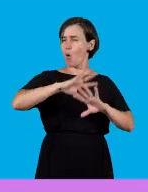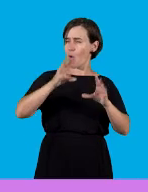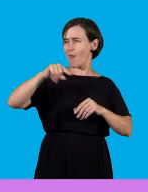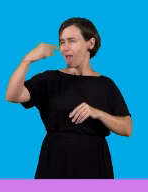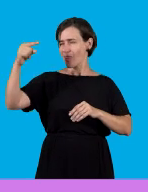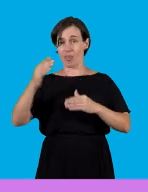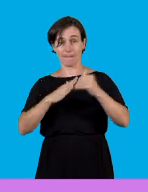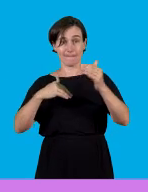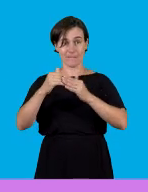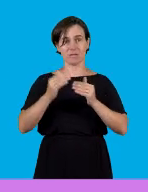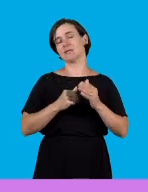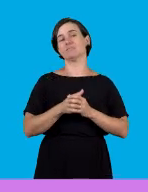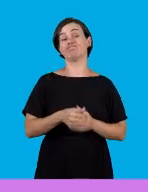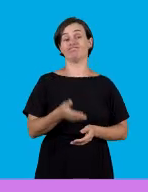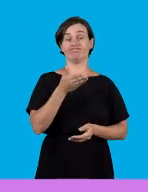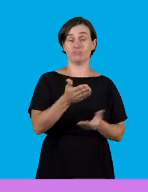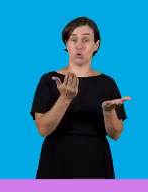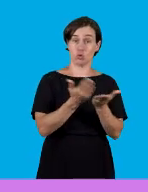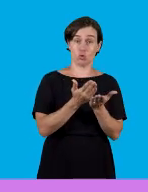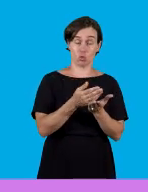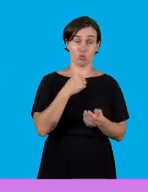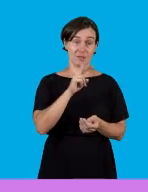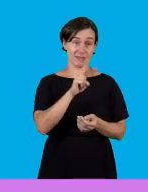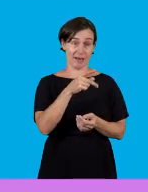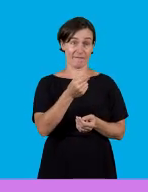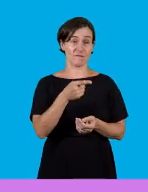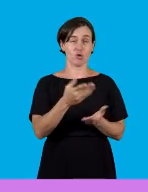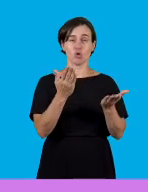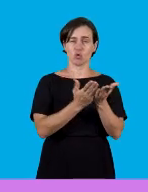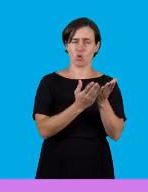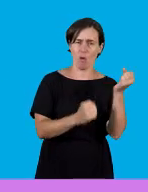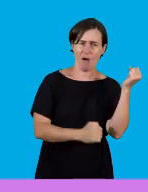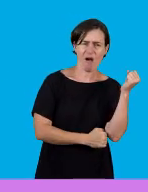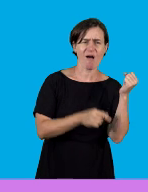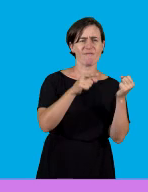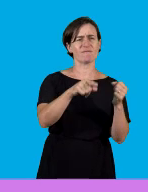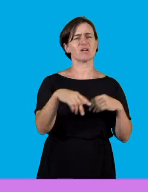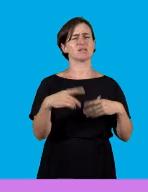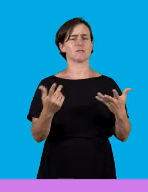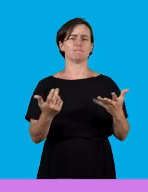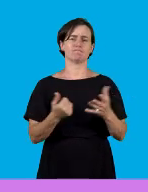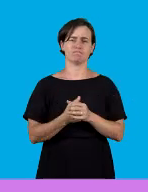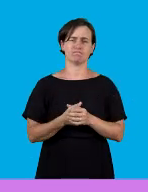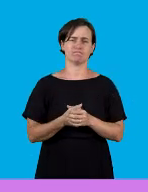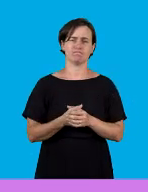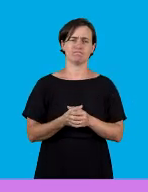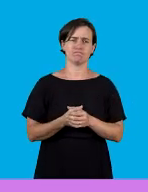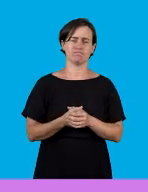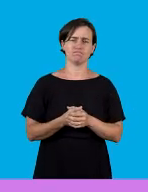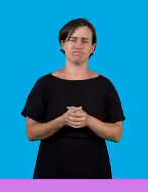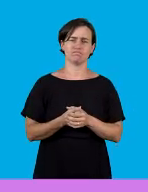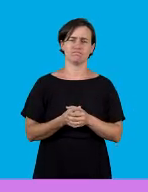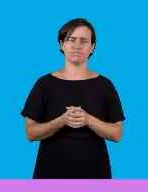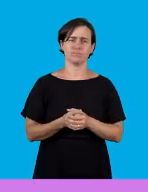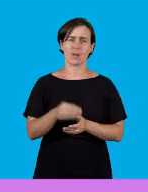to another. So in a school, we know that we will see the school office. You are given there the school office. So you are given